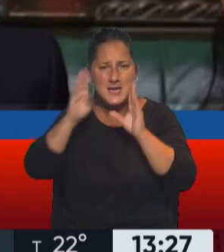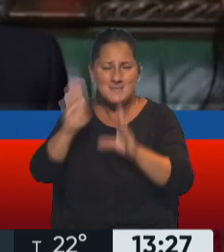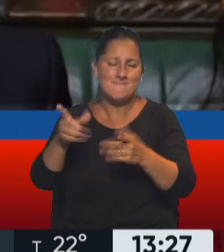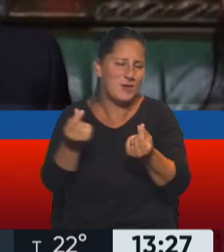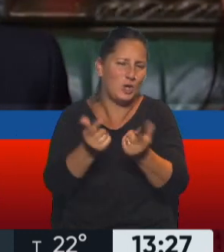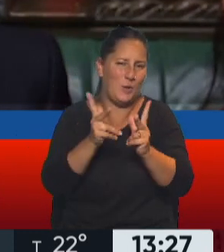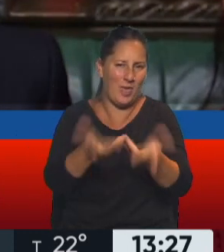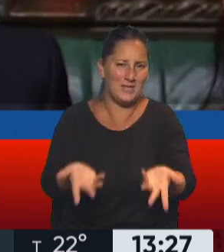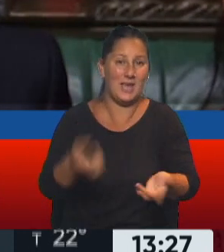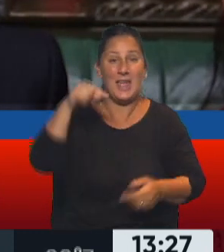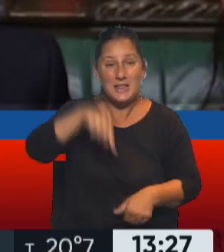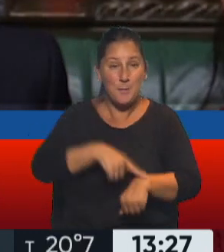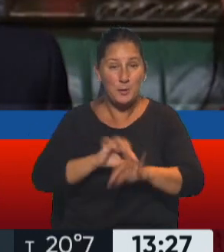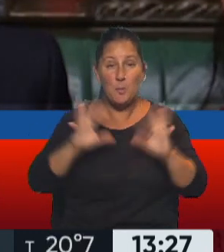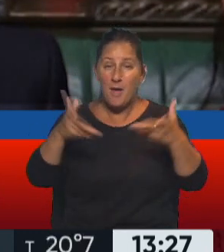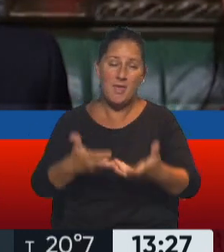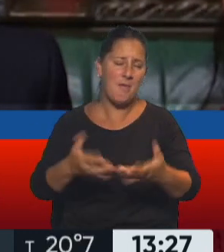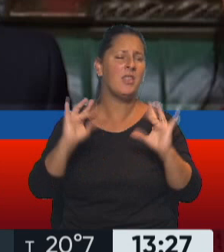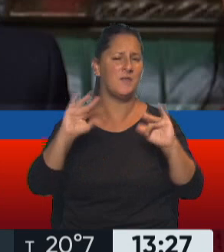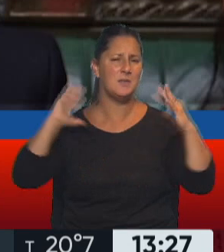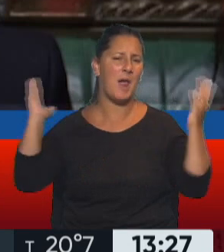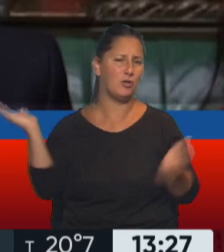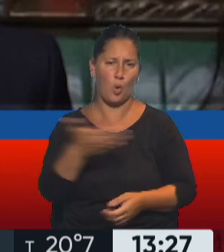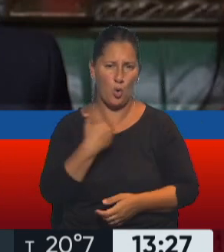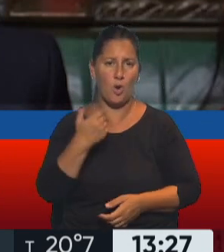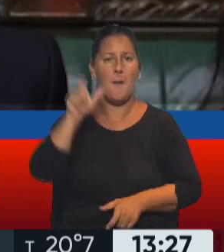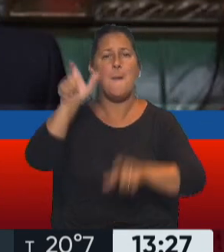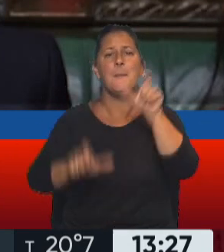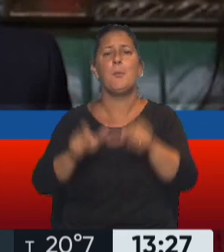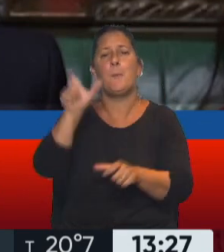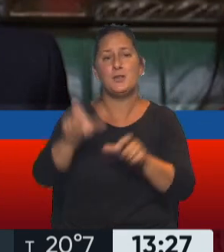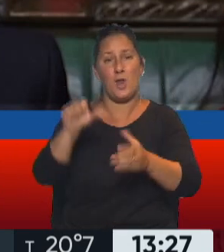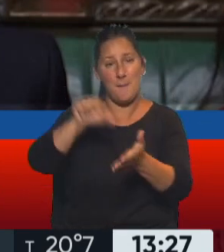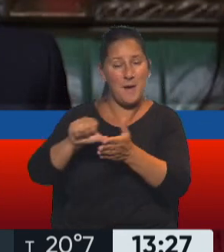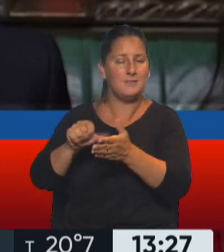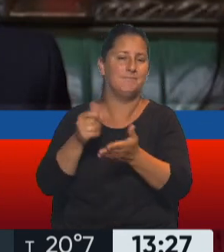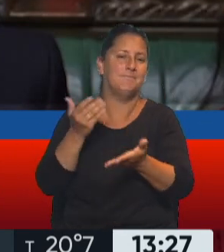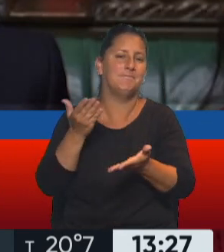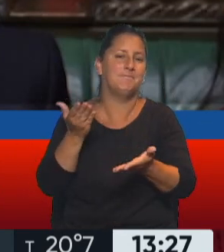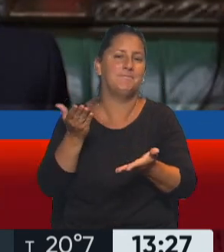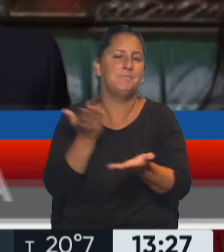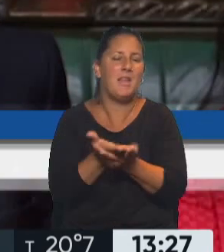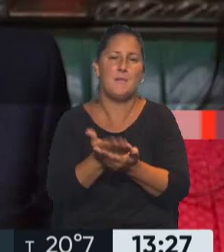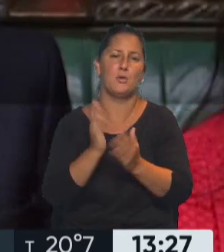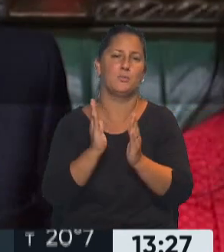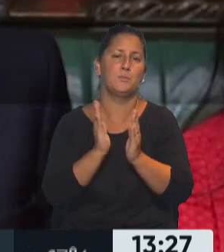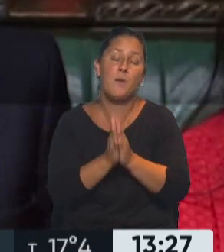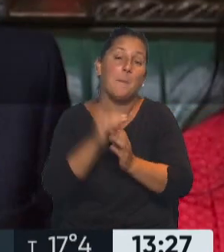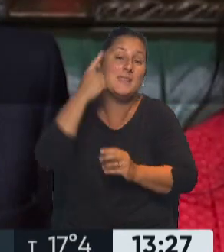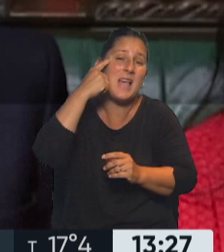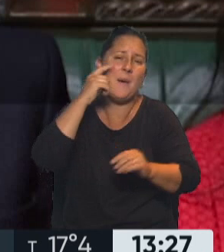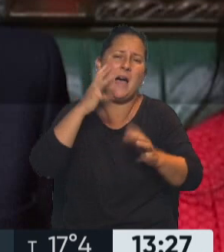This pandemic was hard for everyone. We asked people across this country to make the most extraordinary